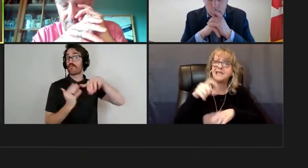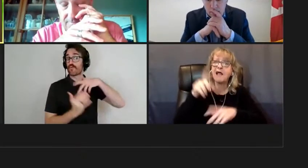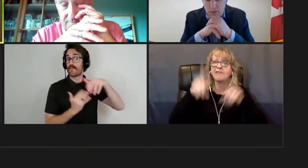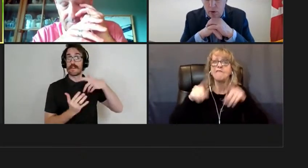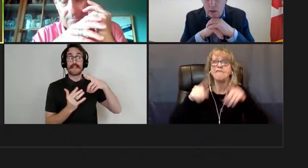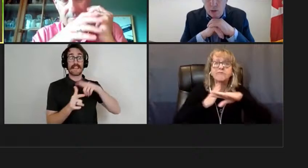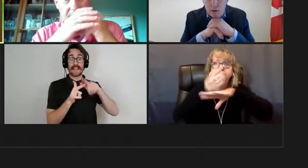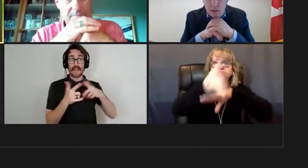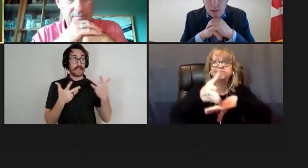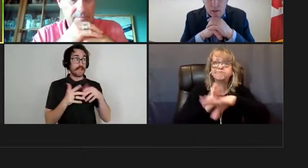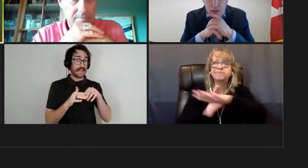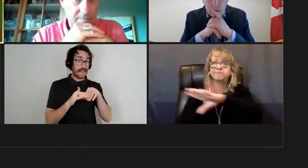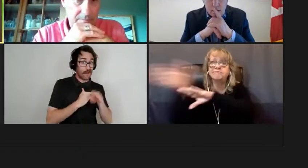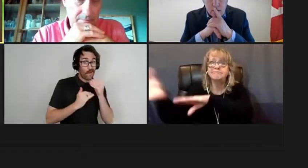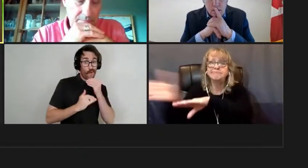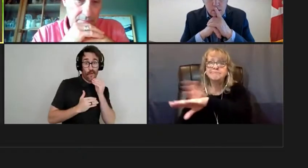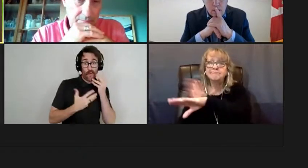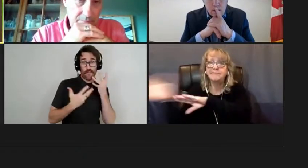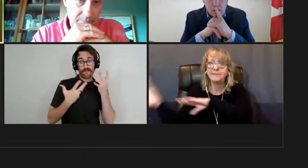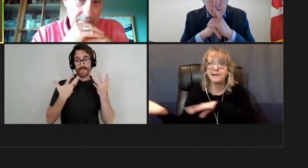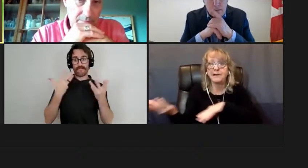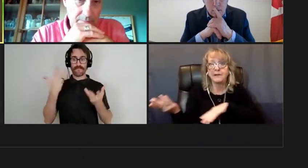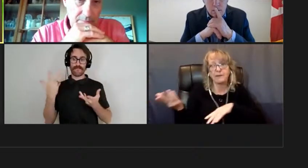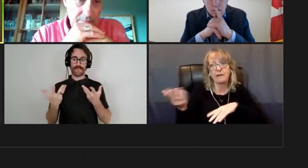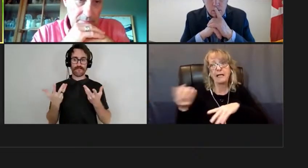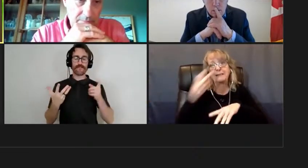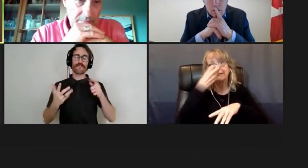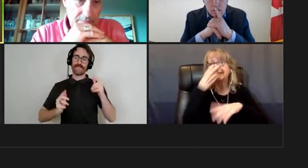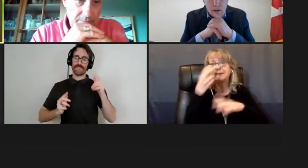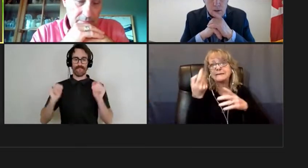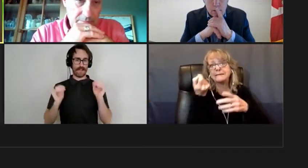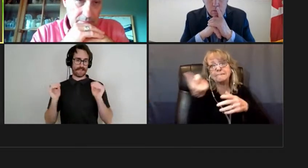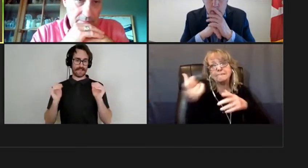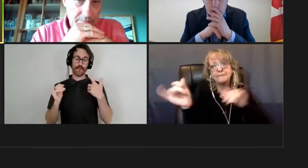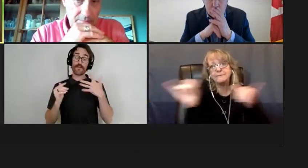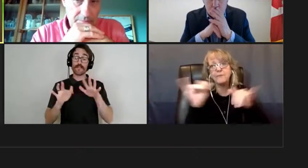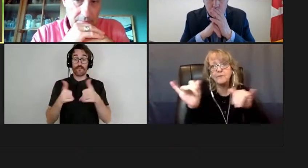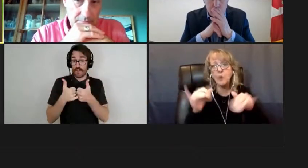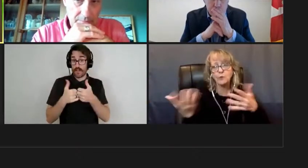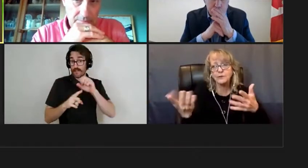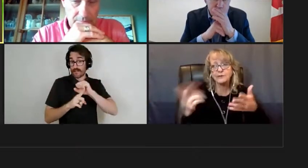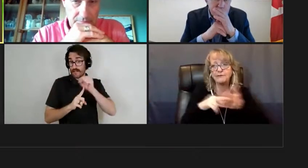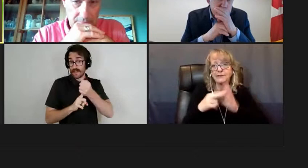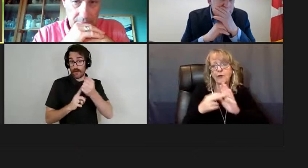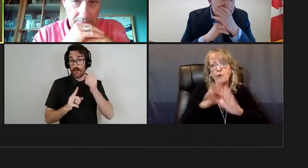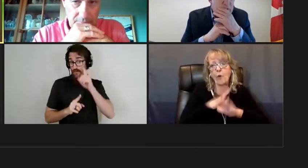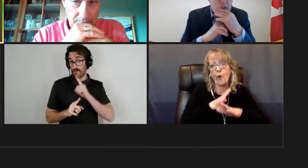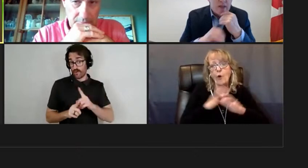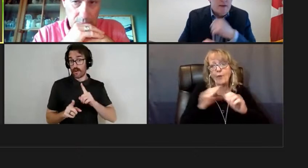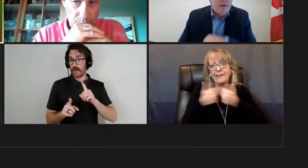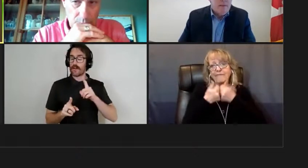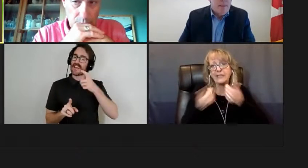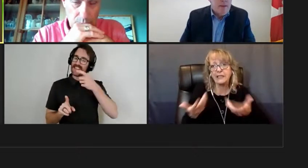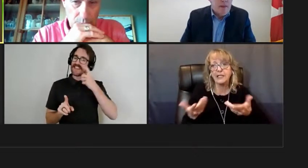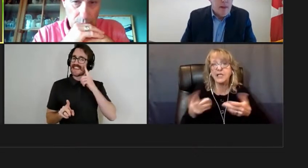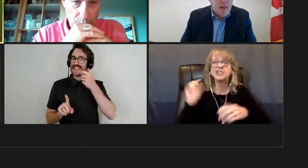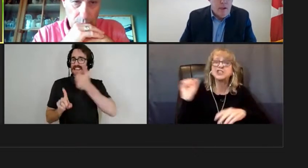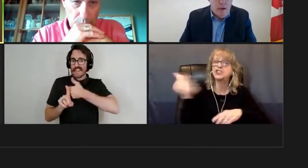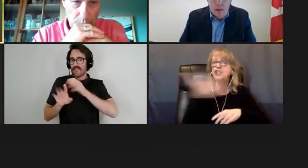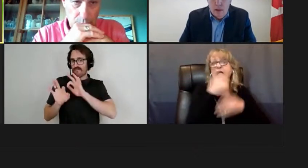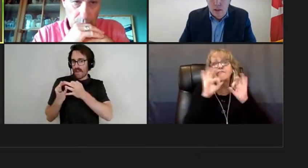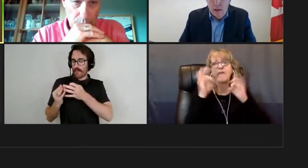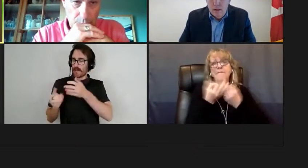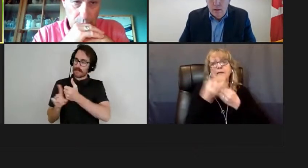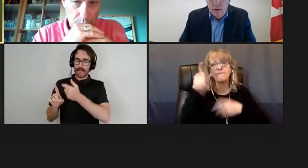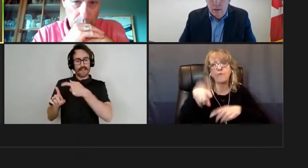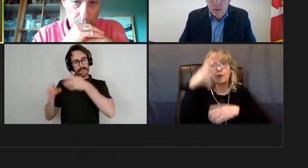think it is a challenging situation. And I think each family would need to decide on their own. And certainly